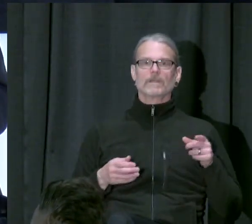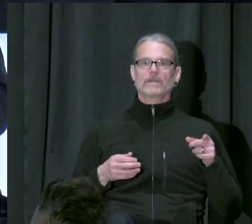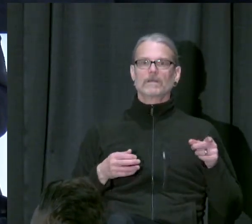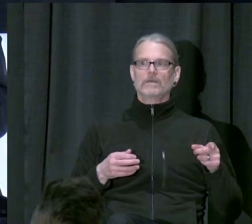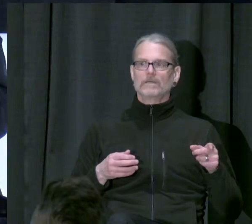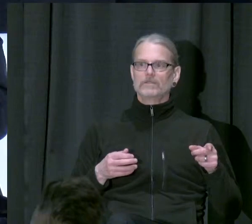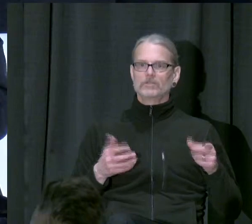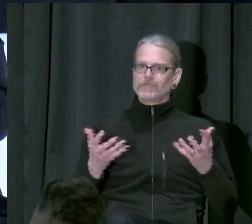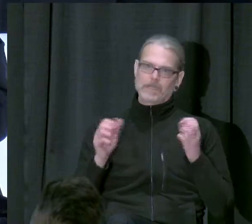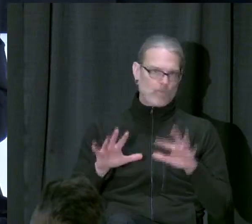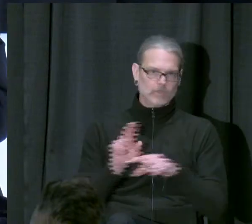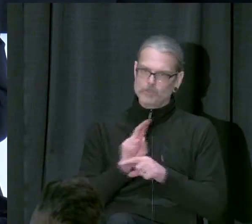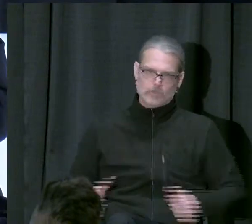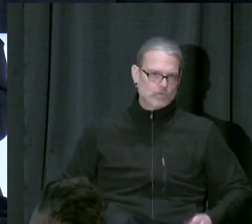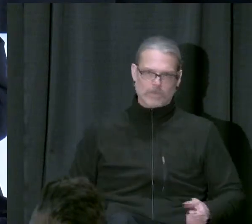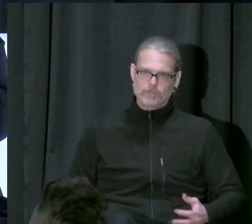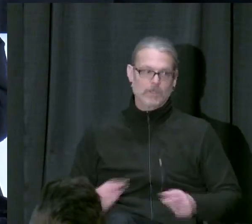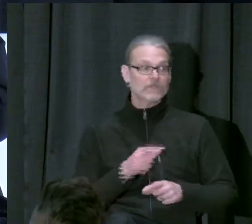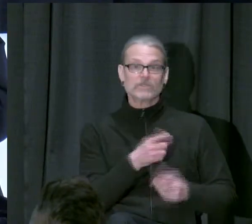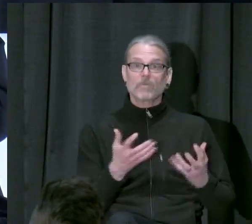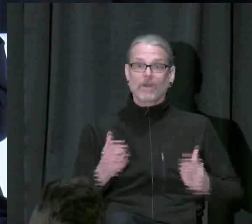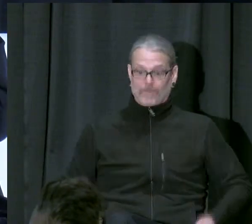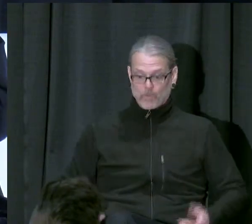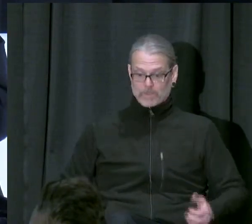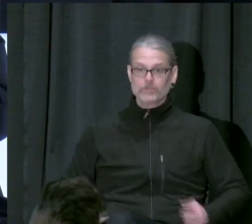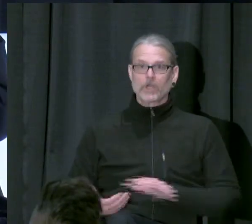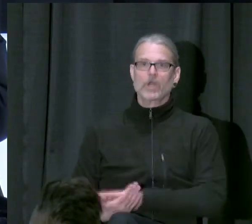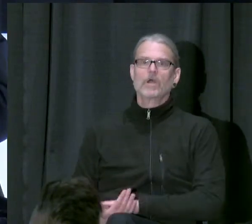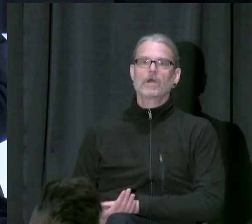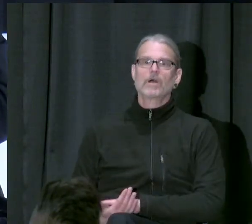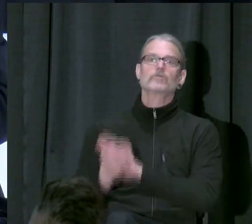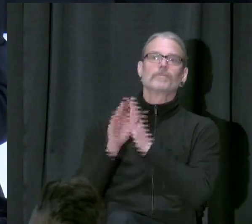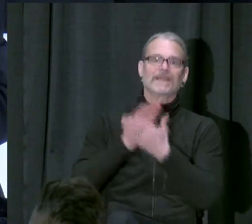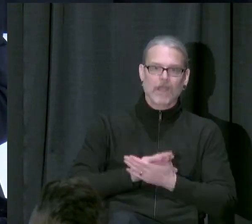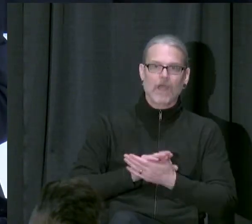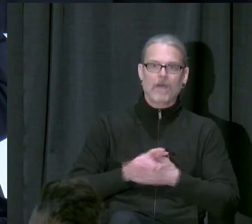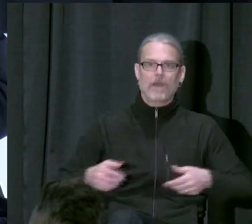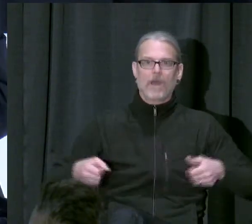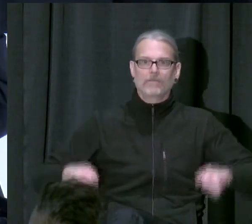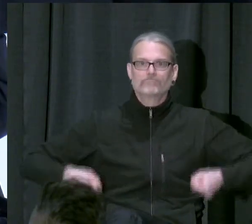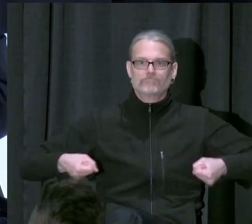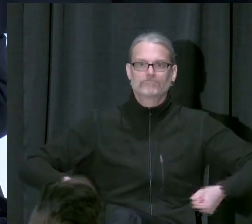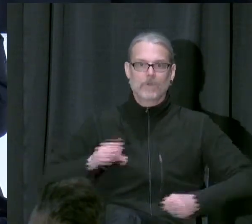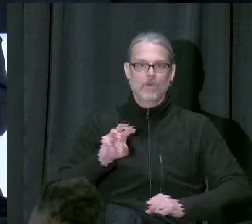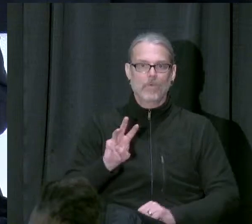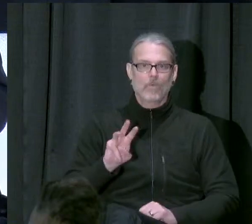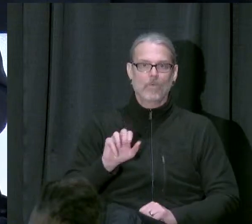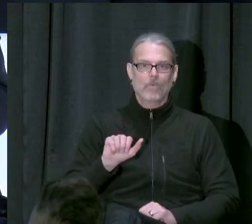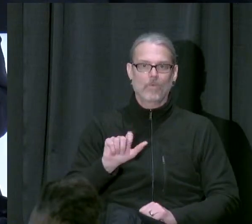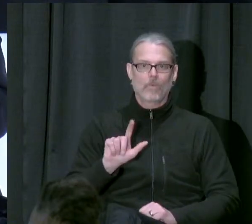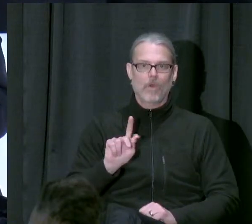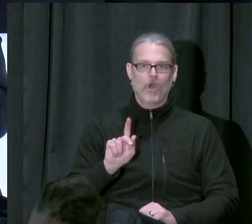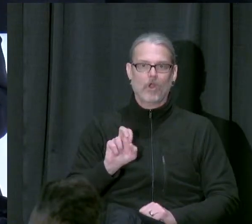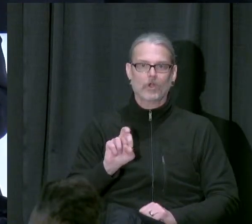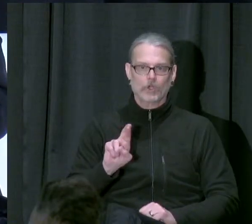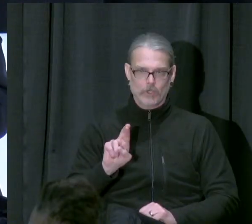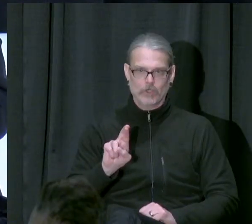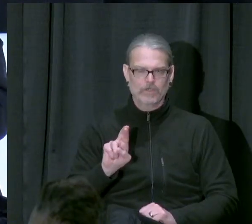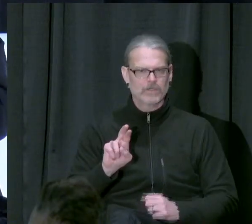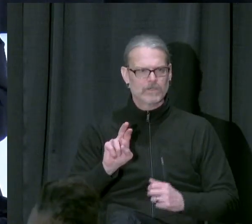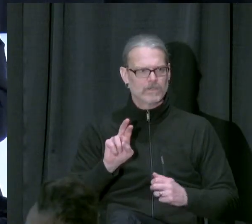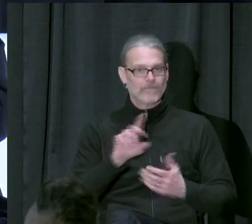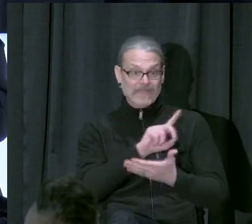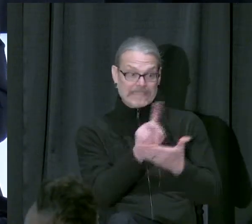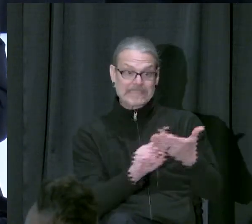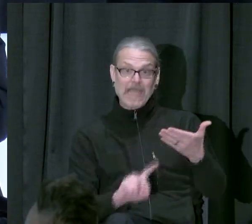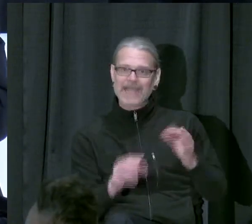to, and she wanted the wheelchair converted to a walker. And so the design was so simple, but when the